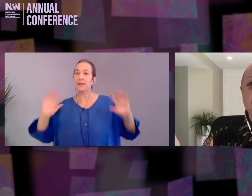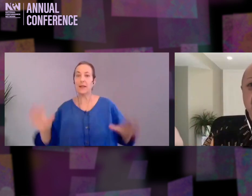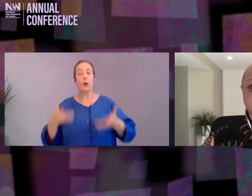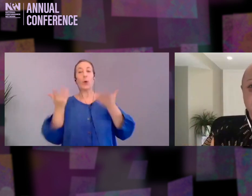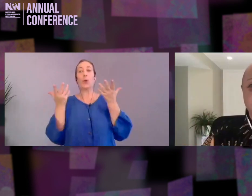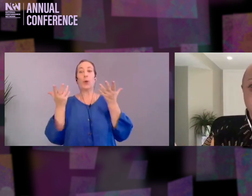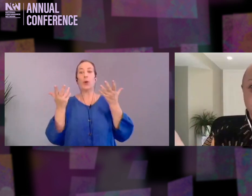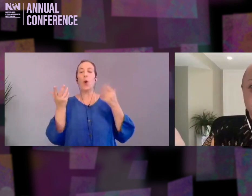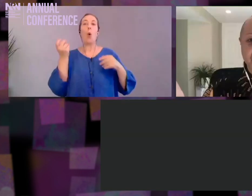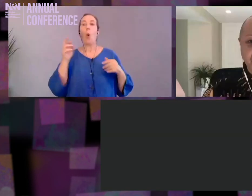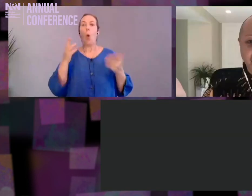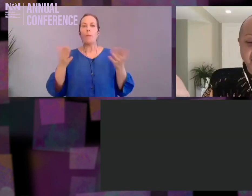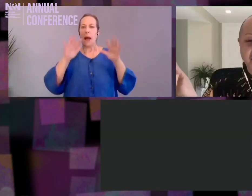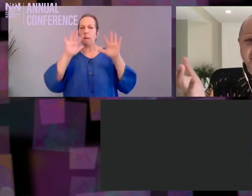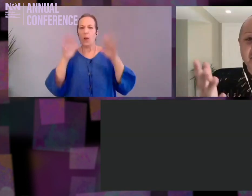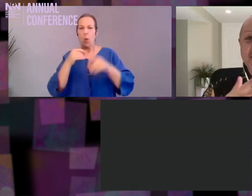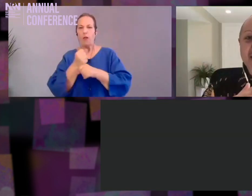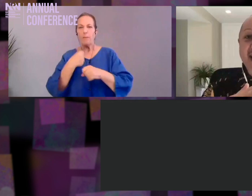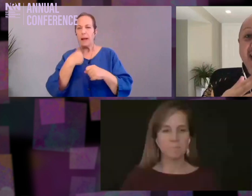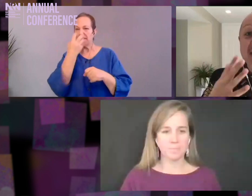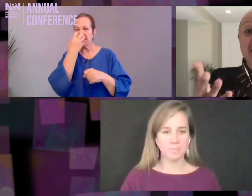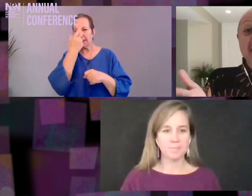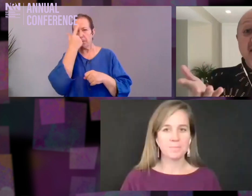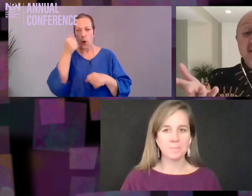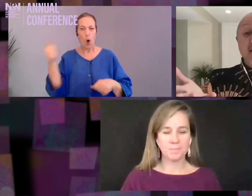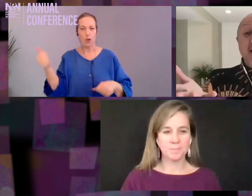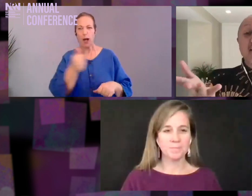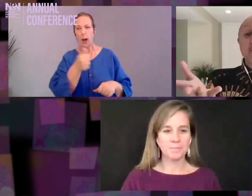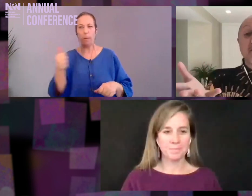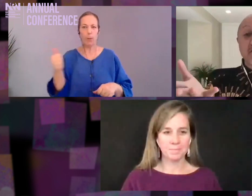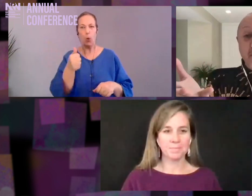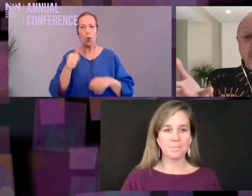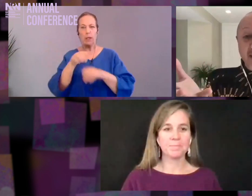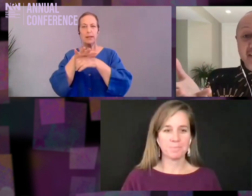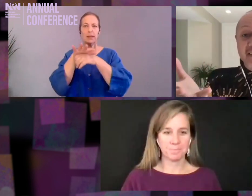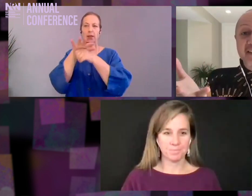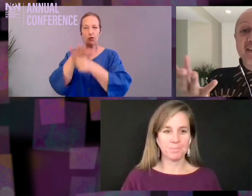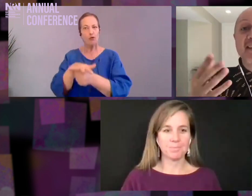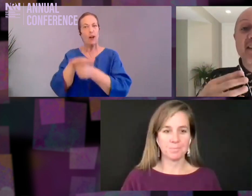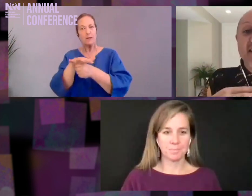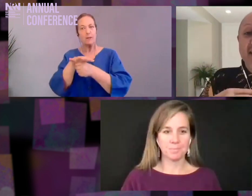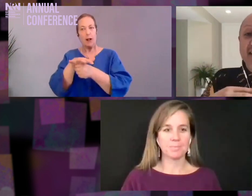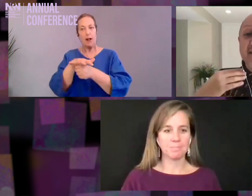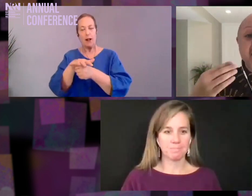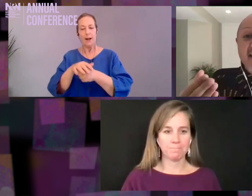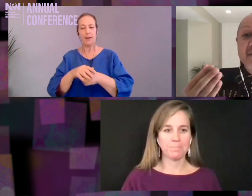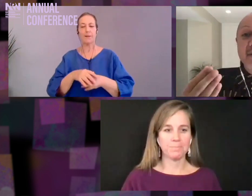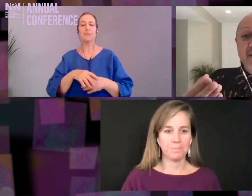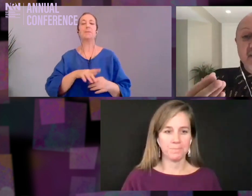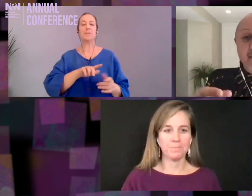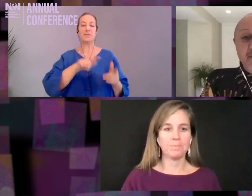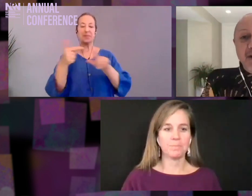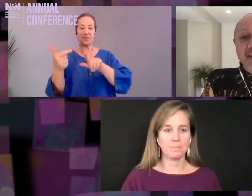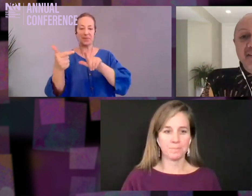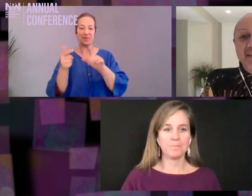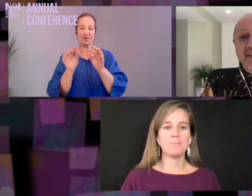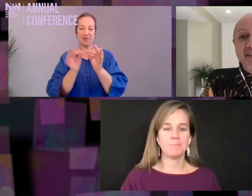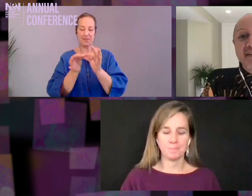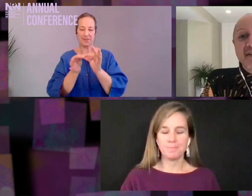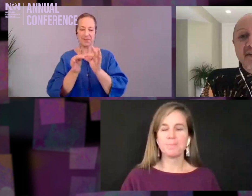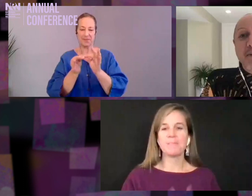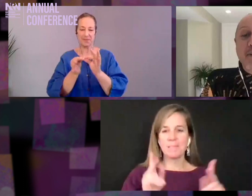our commute stressful. And just like live performance is never the same